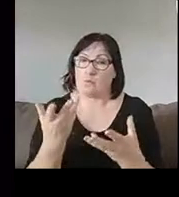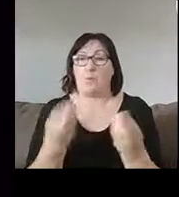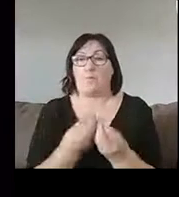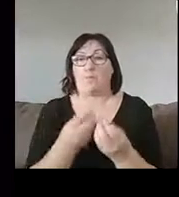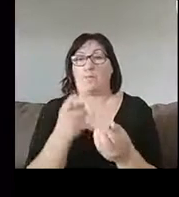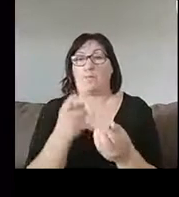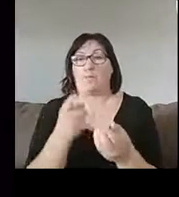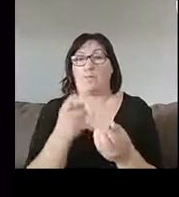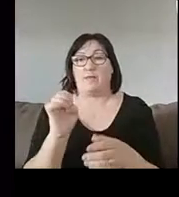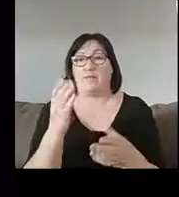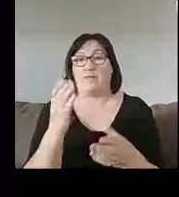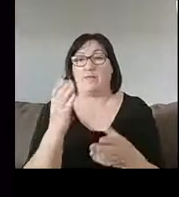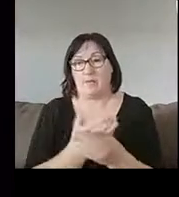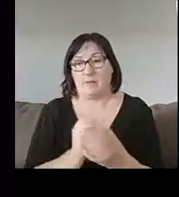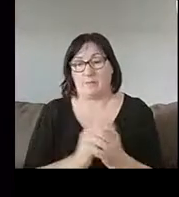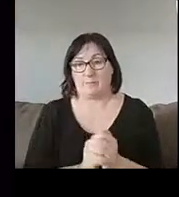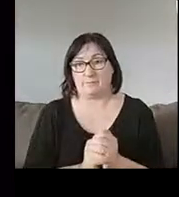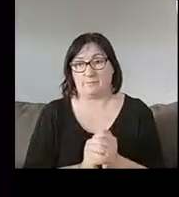tax.